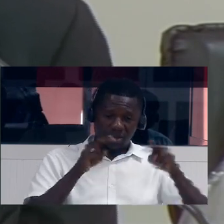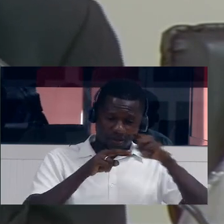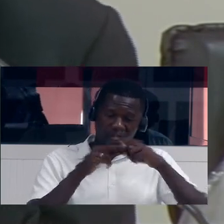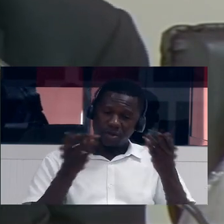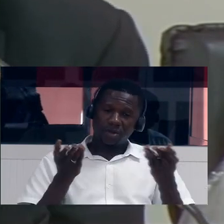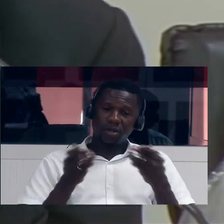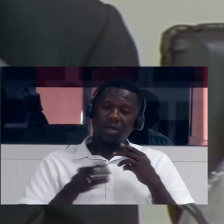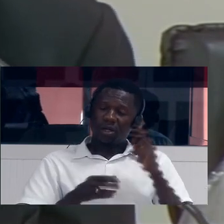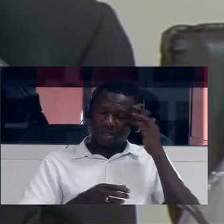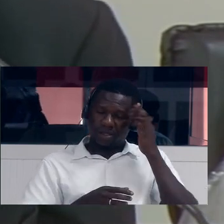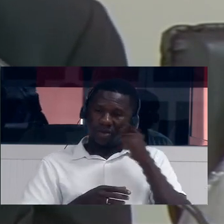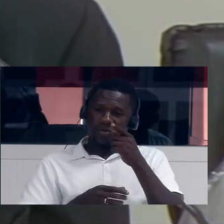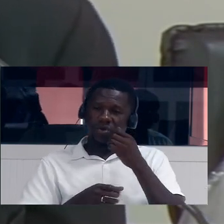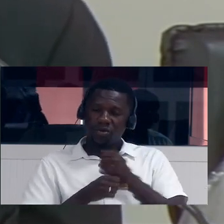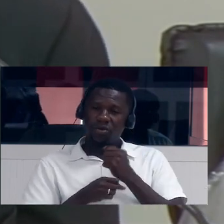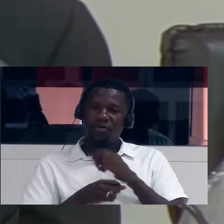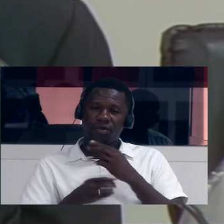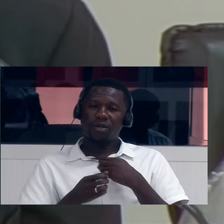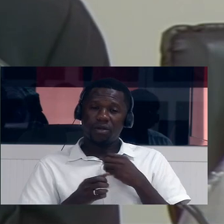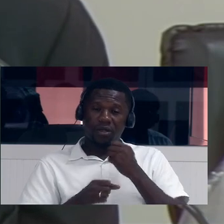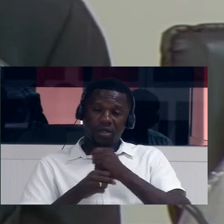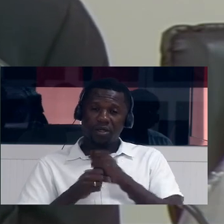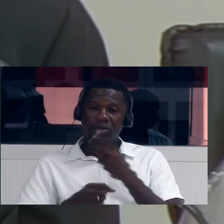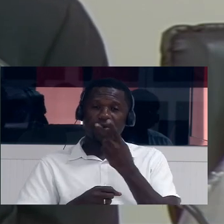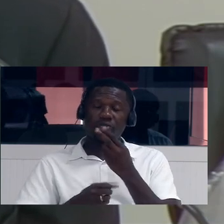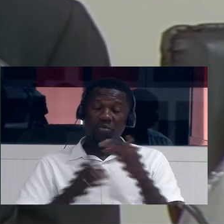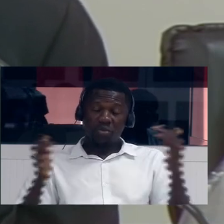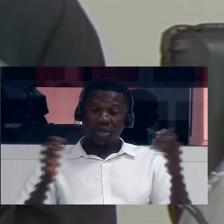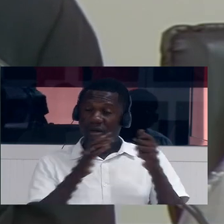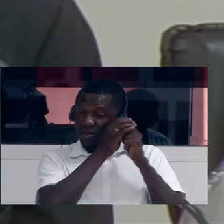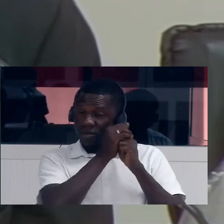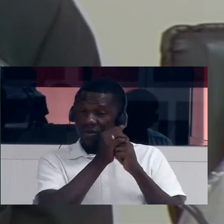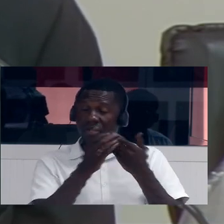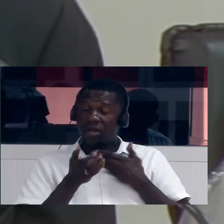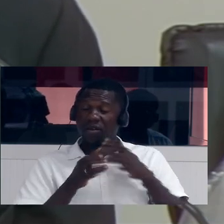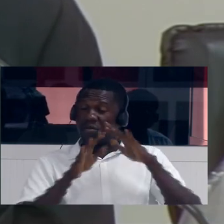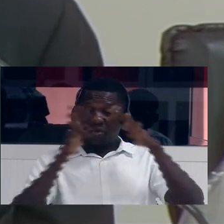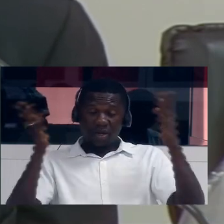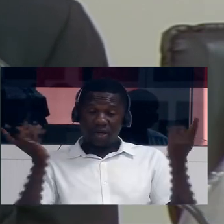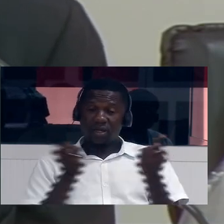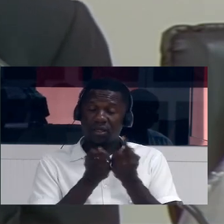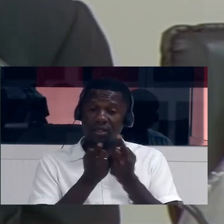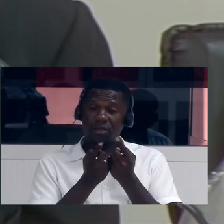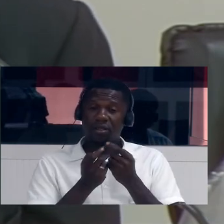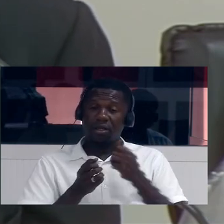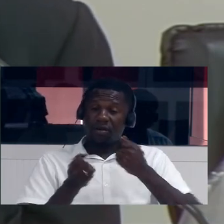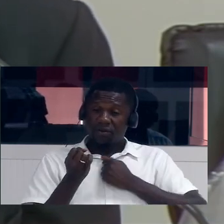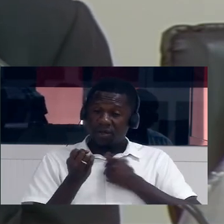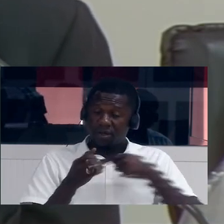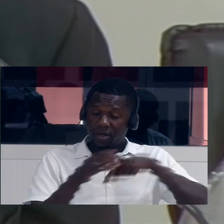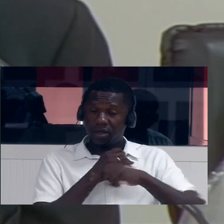in creating at least two big umbrellas that you have. A lot of things happen under fear in the